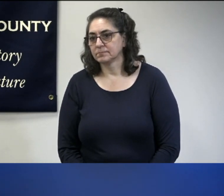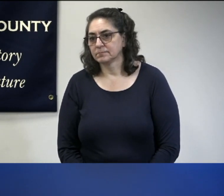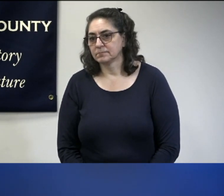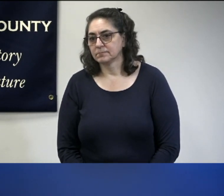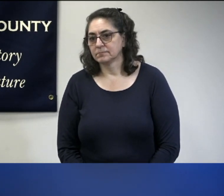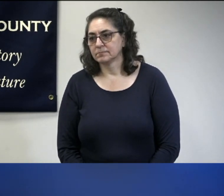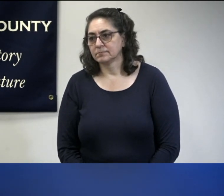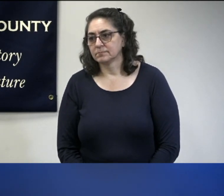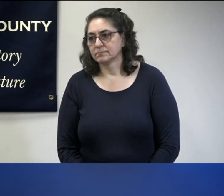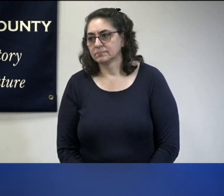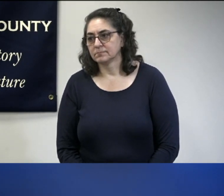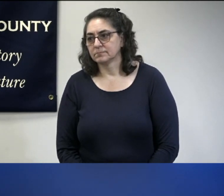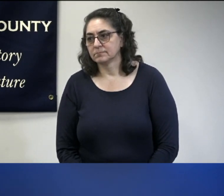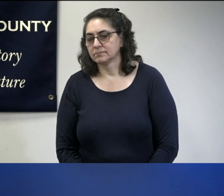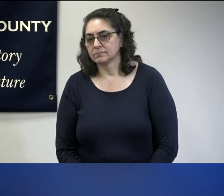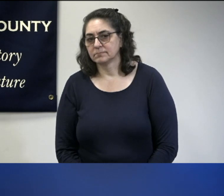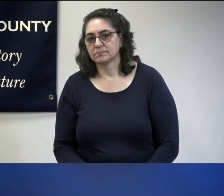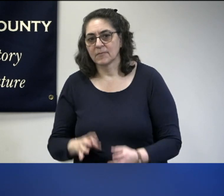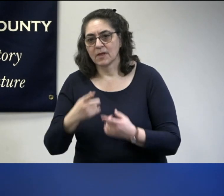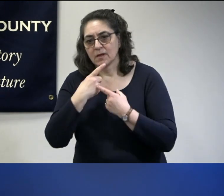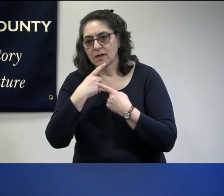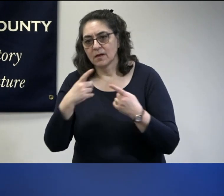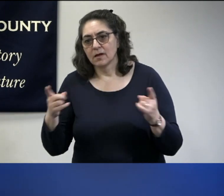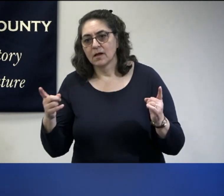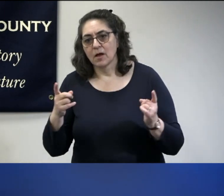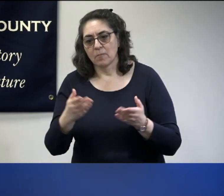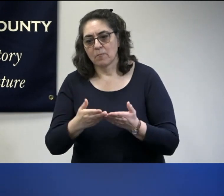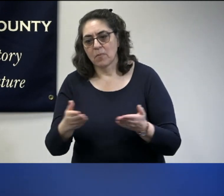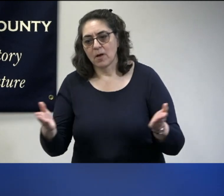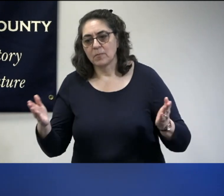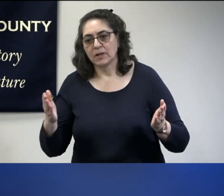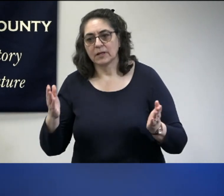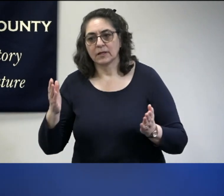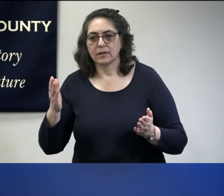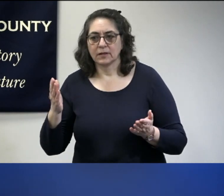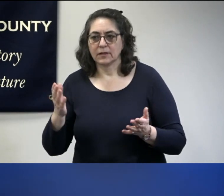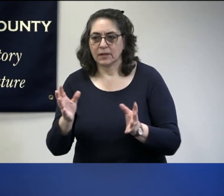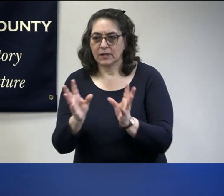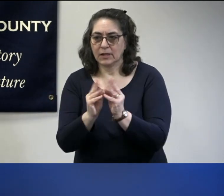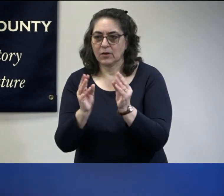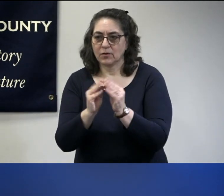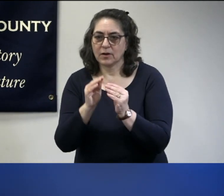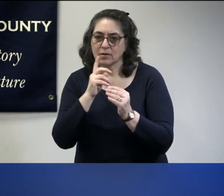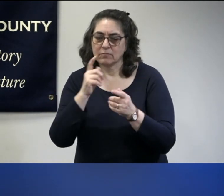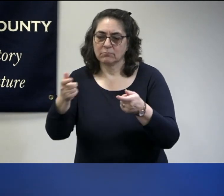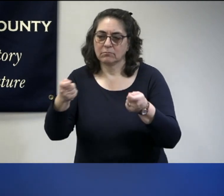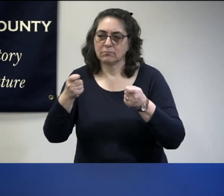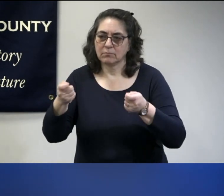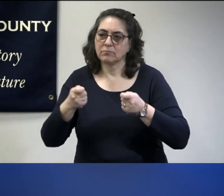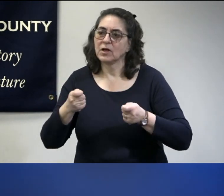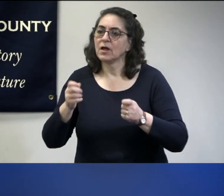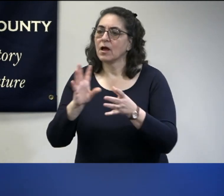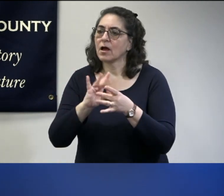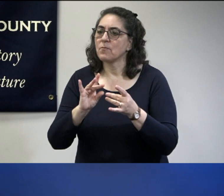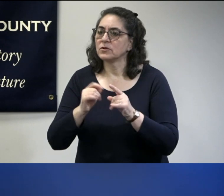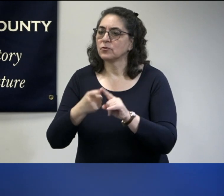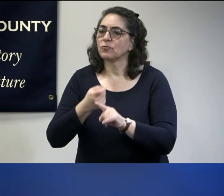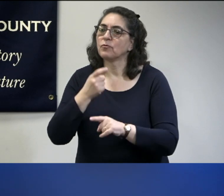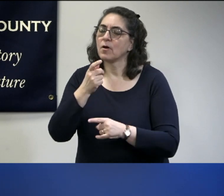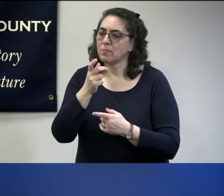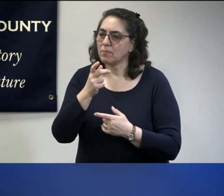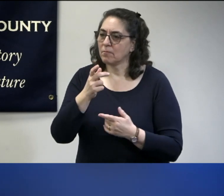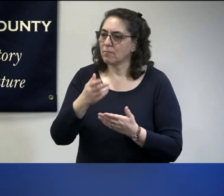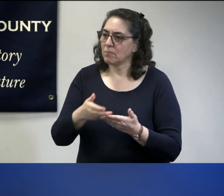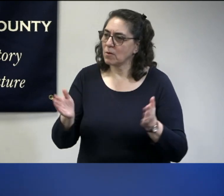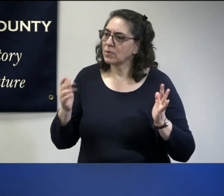I'll read the announcement of the public hearing. This public hearing is being held to solicit the comments from the public regarding the County of Passaic